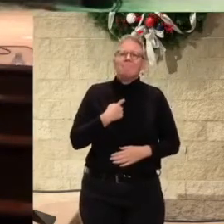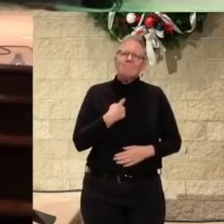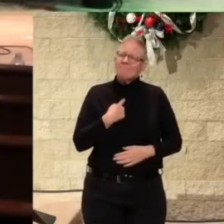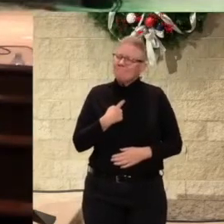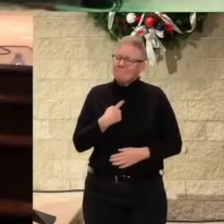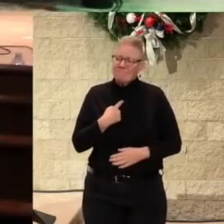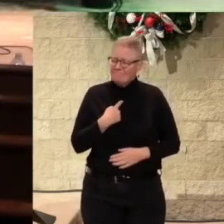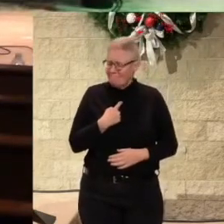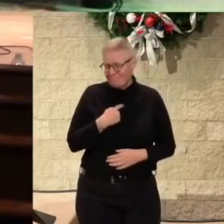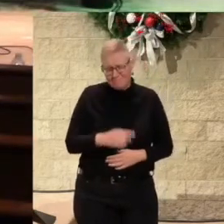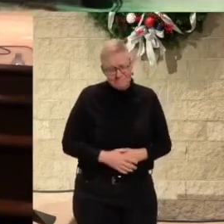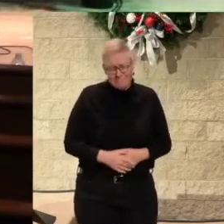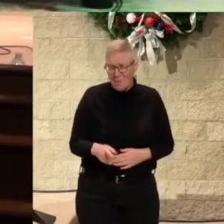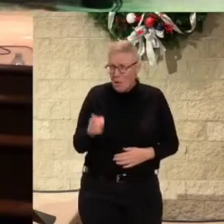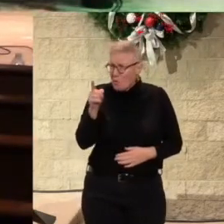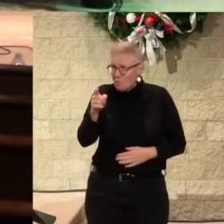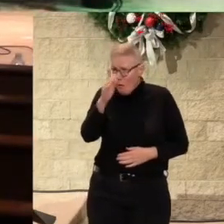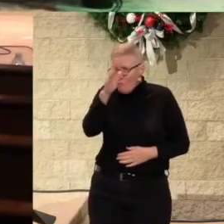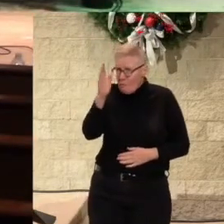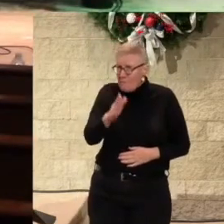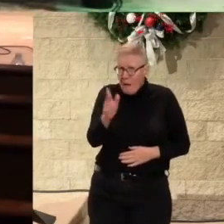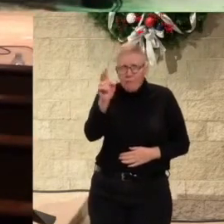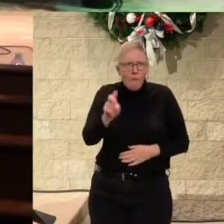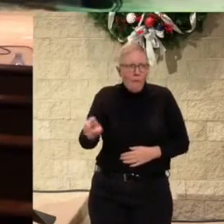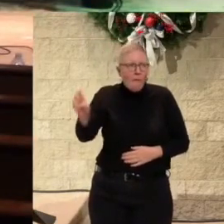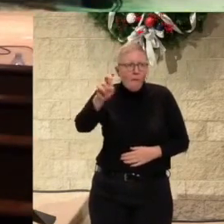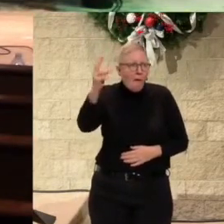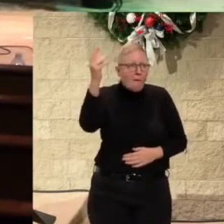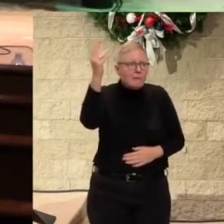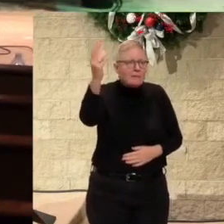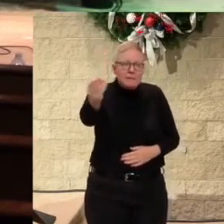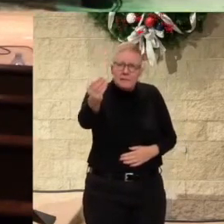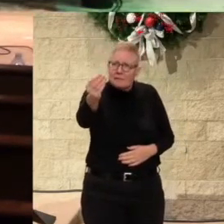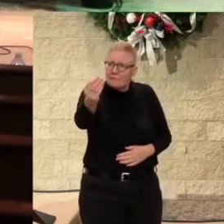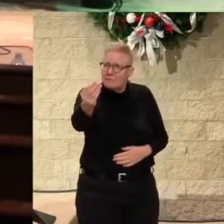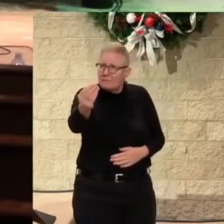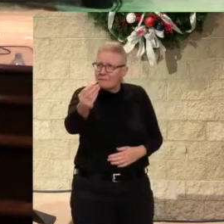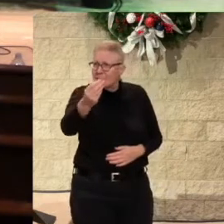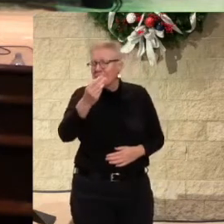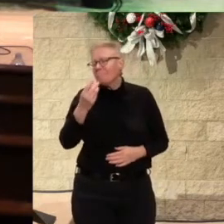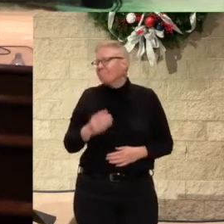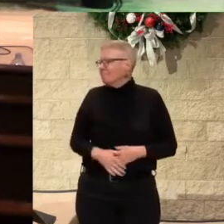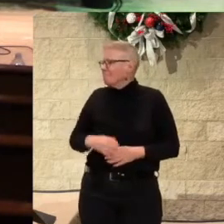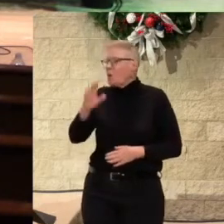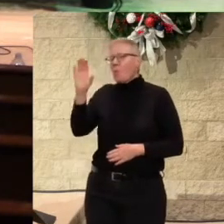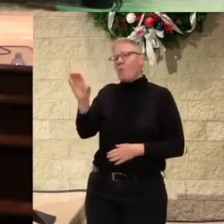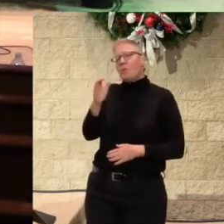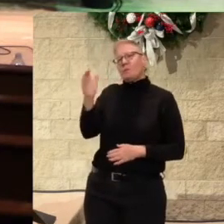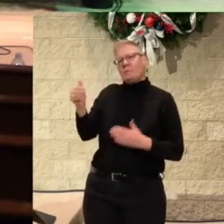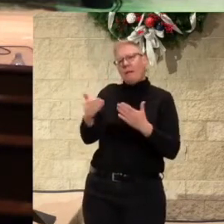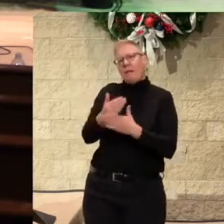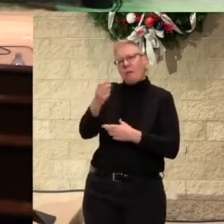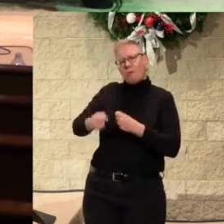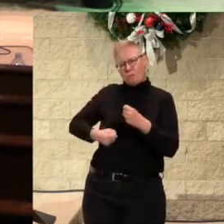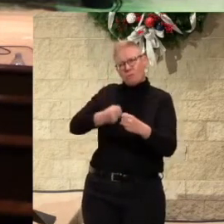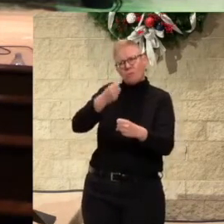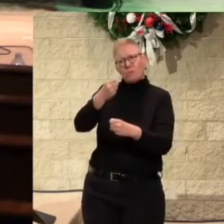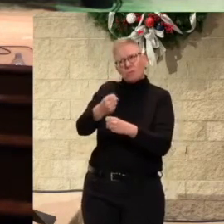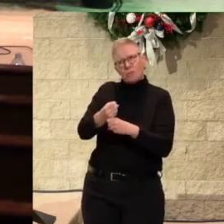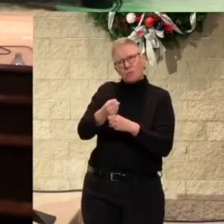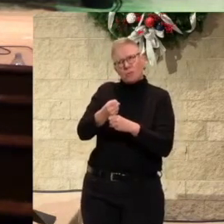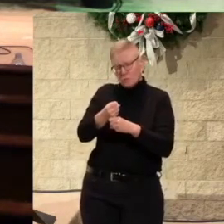you'll never morrow. Christmas and New Year